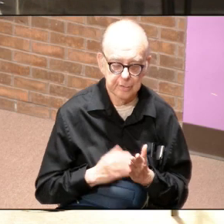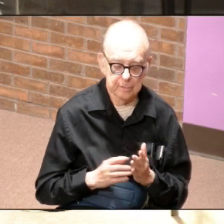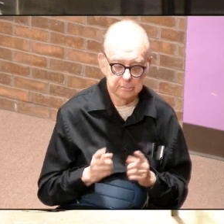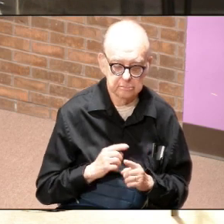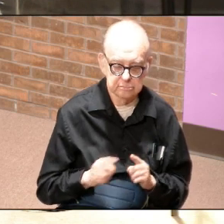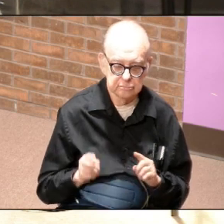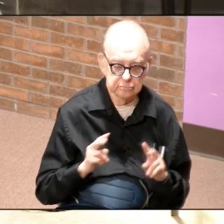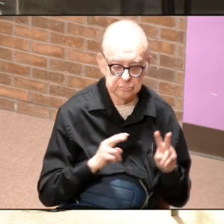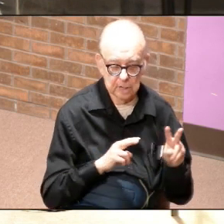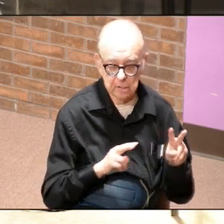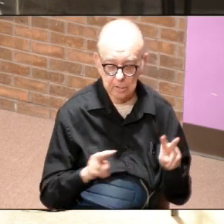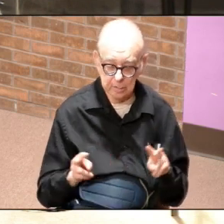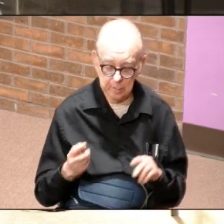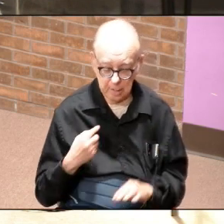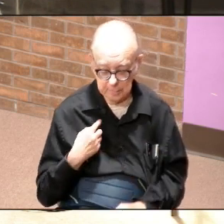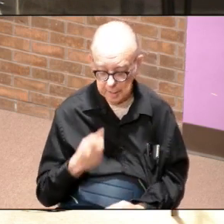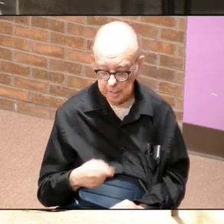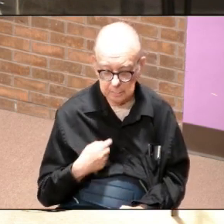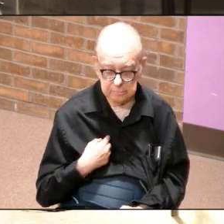I look around me,